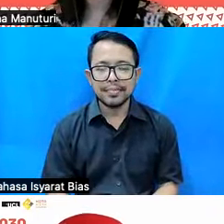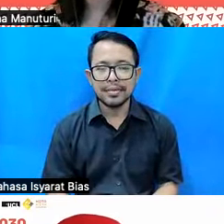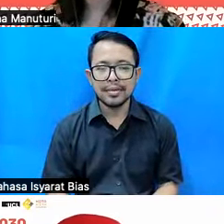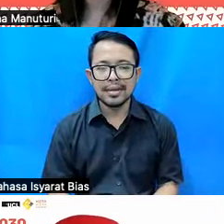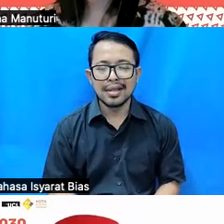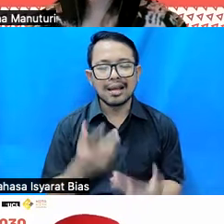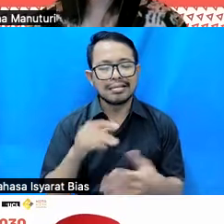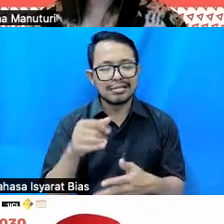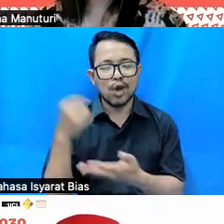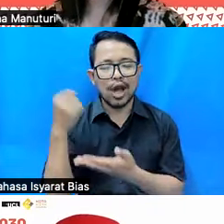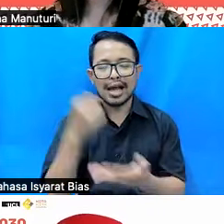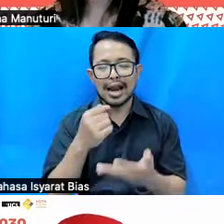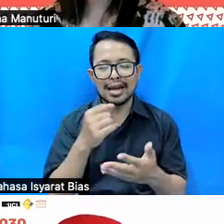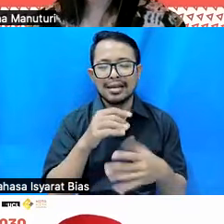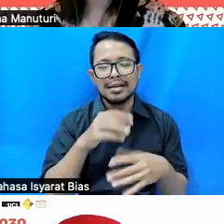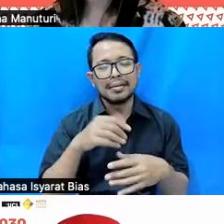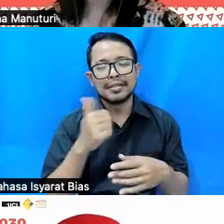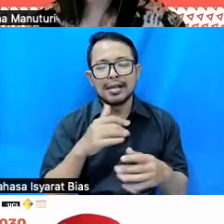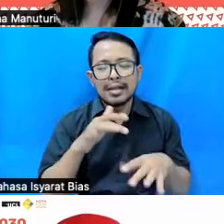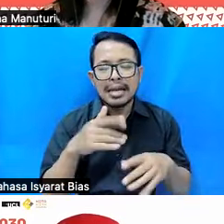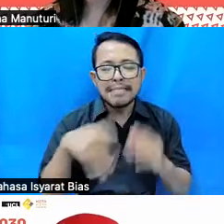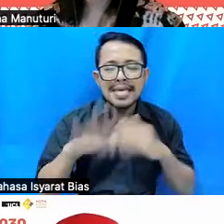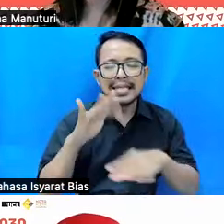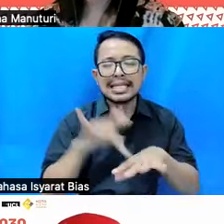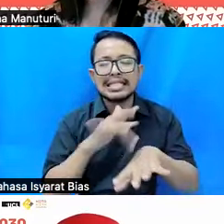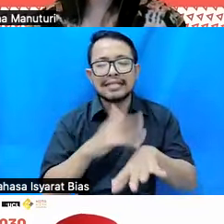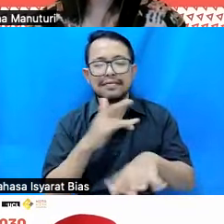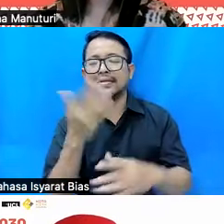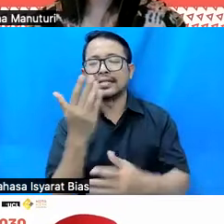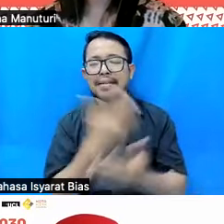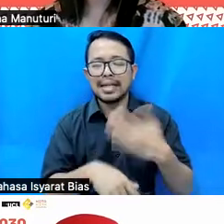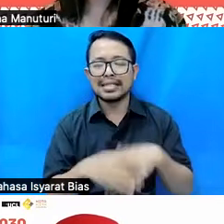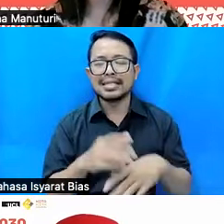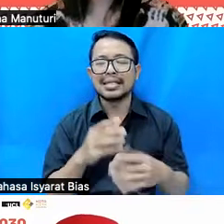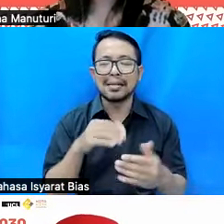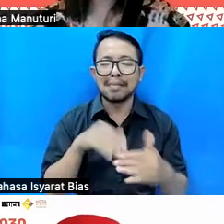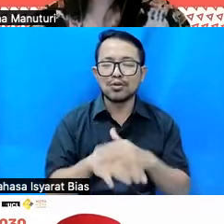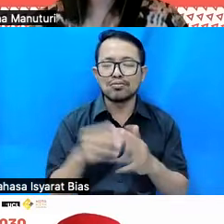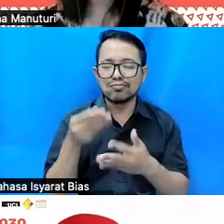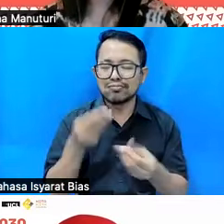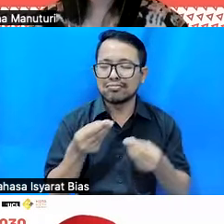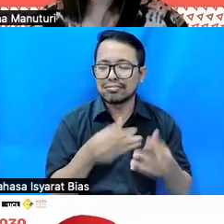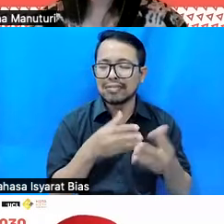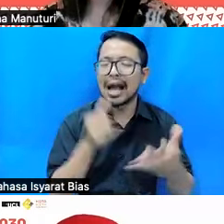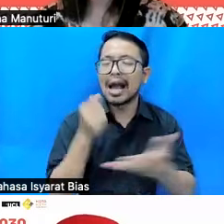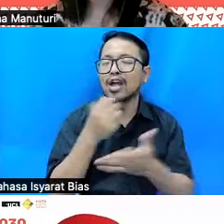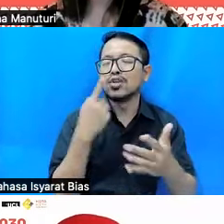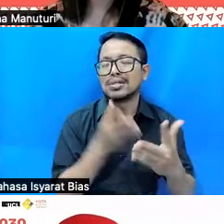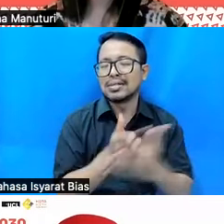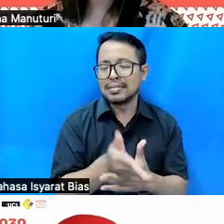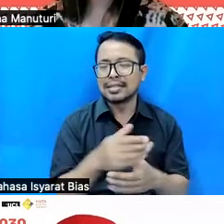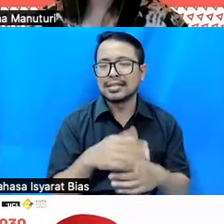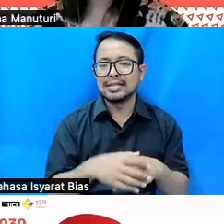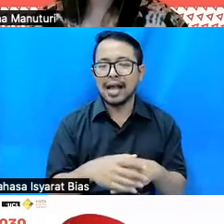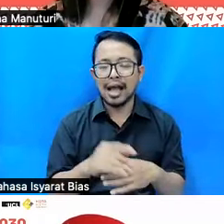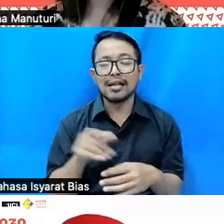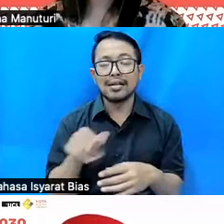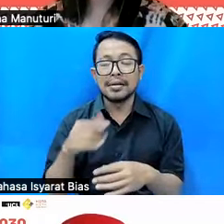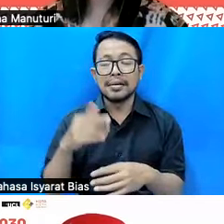need a tiered advocacy and sustainable advocacy in order to realize the programs and budget that is more responsive to the rights of persons with